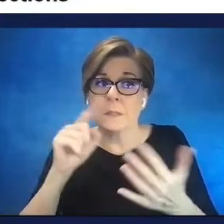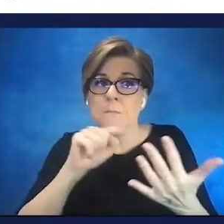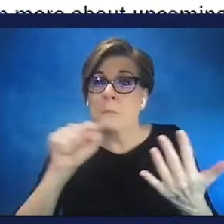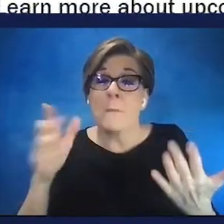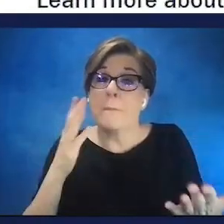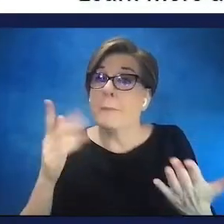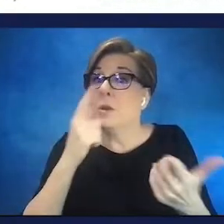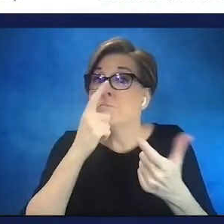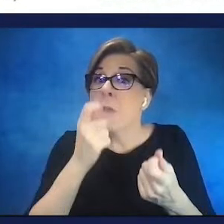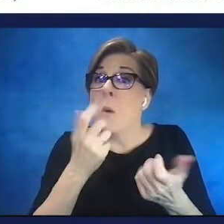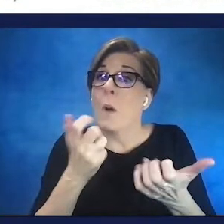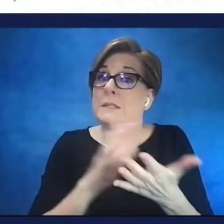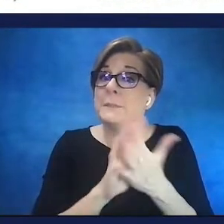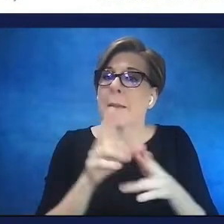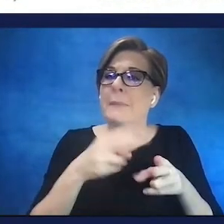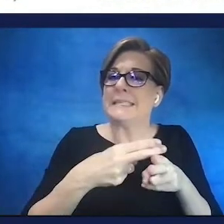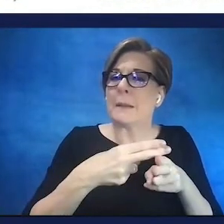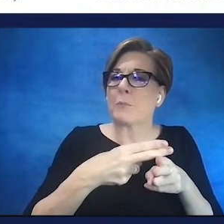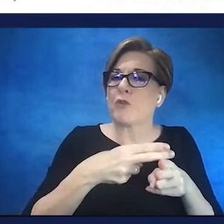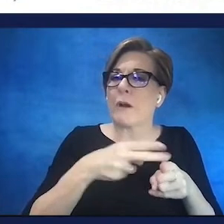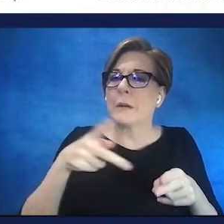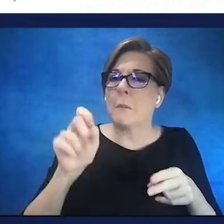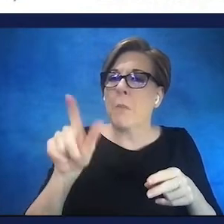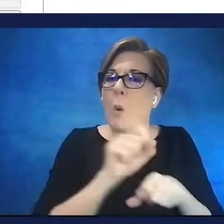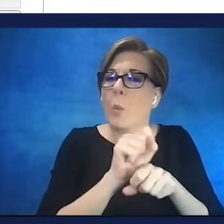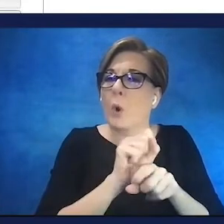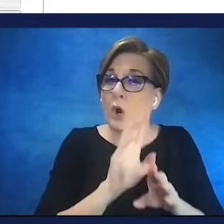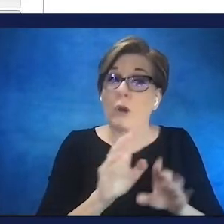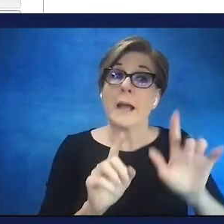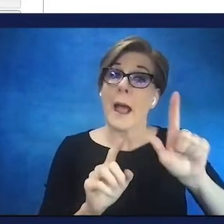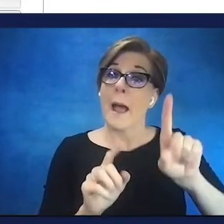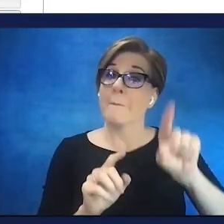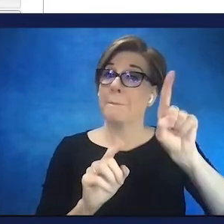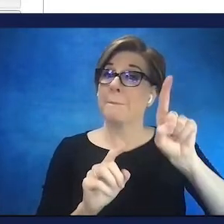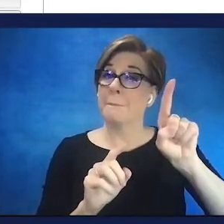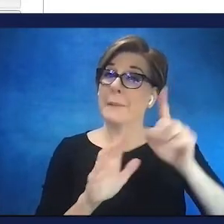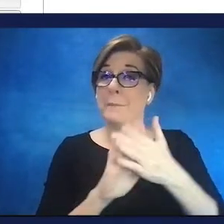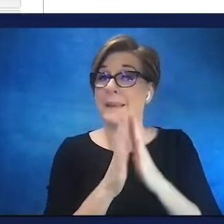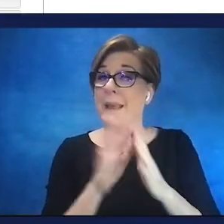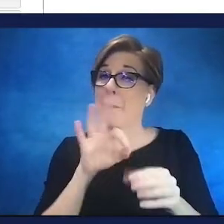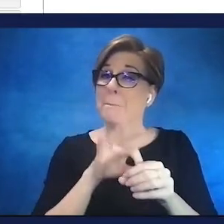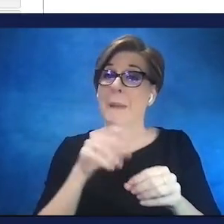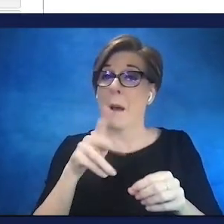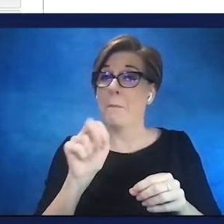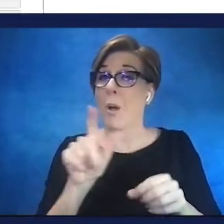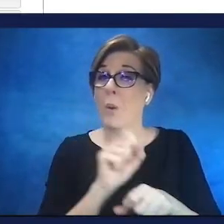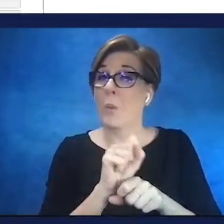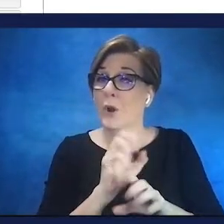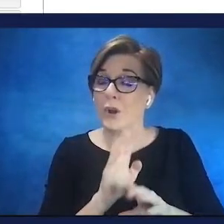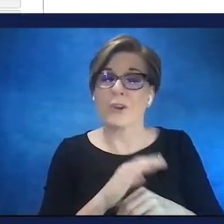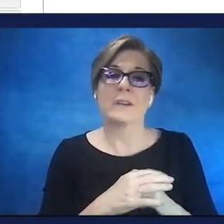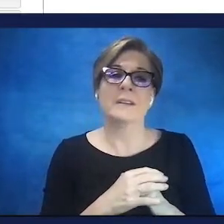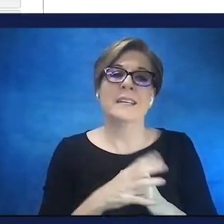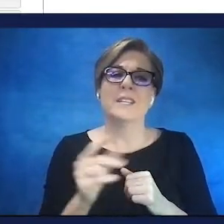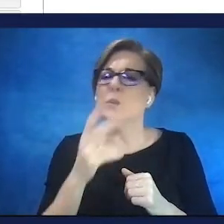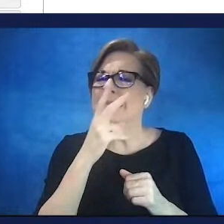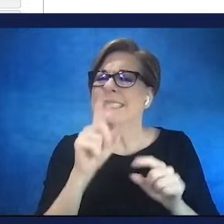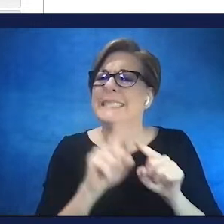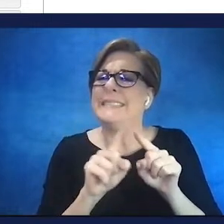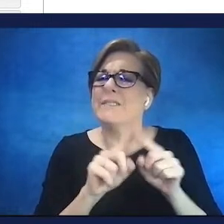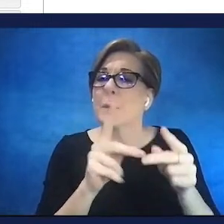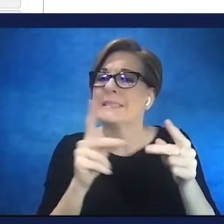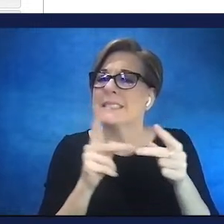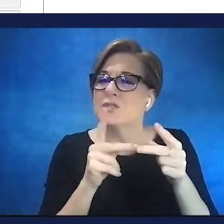you're interested in becoming a temporary poll worker. Then click on Become a Poll Worker. From there, you will see different